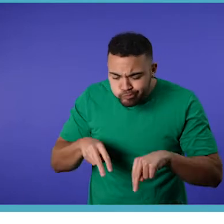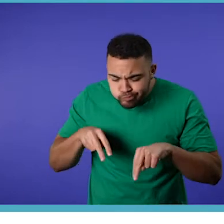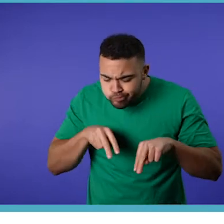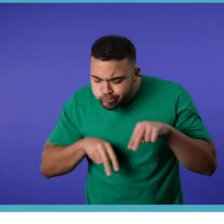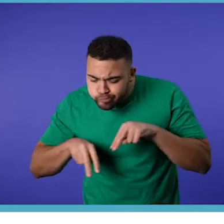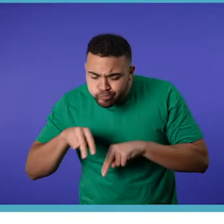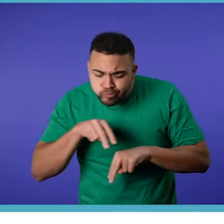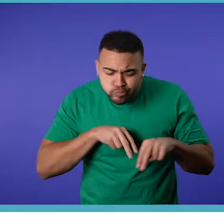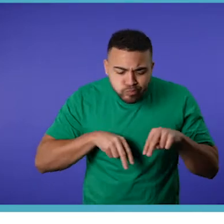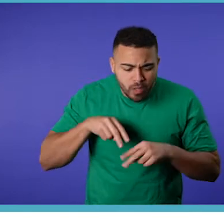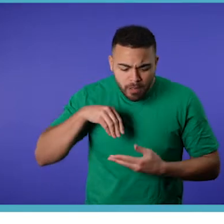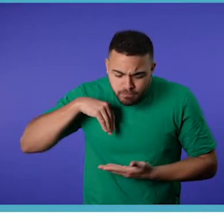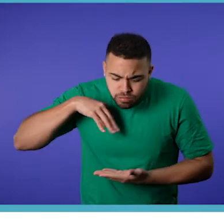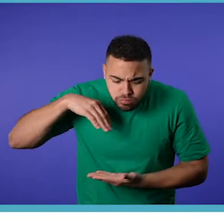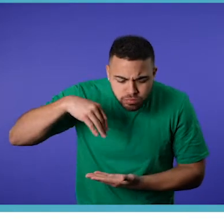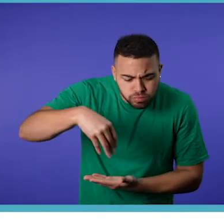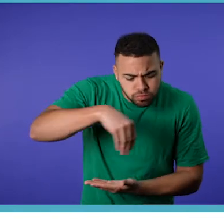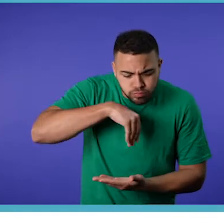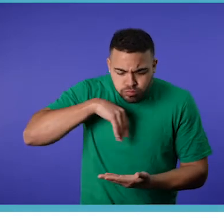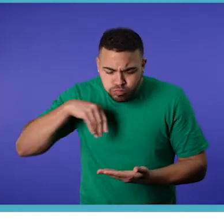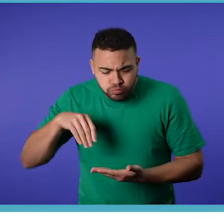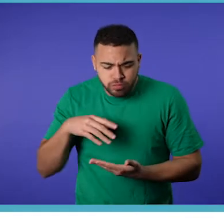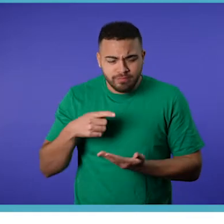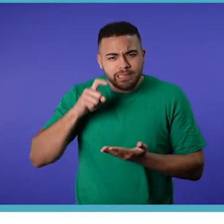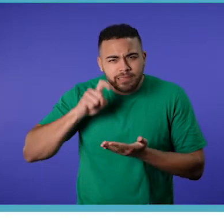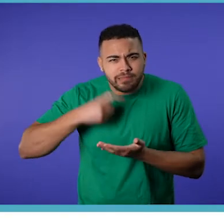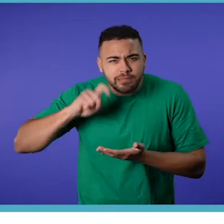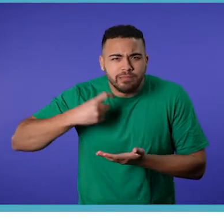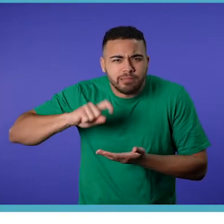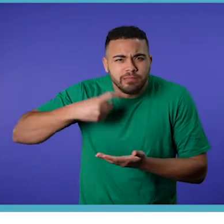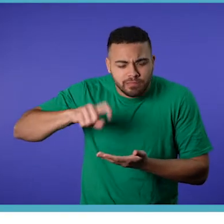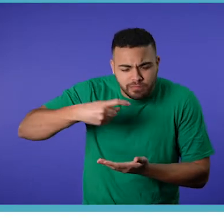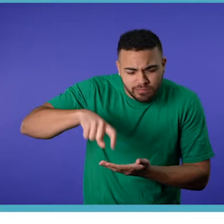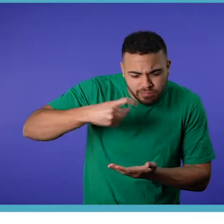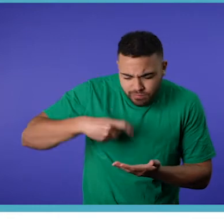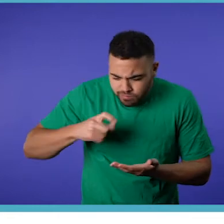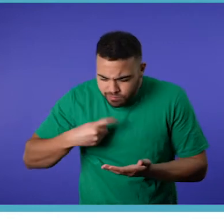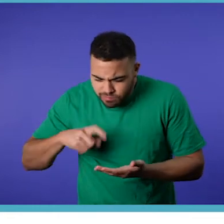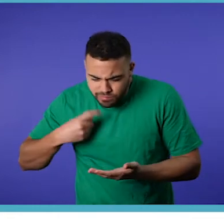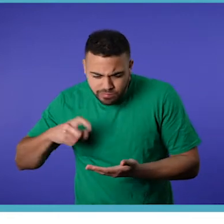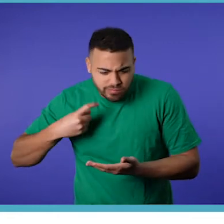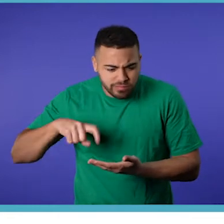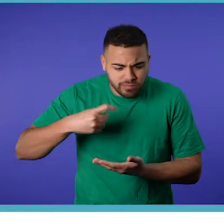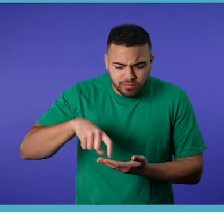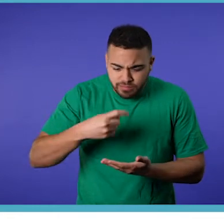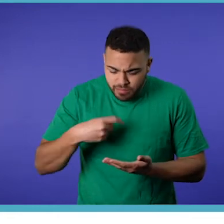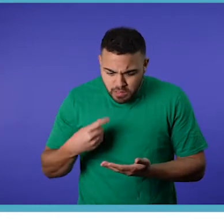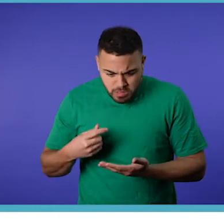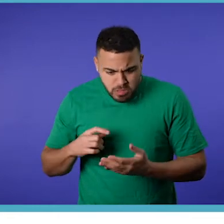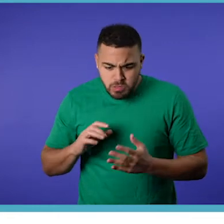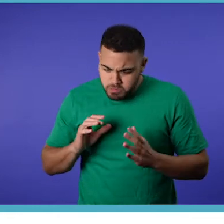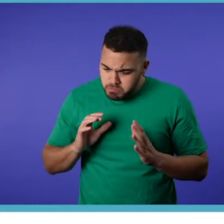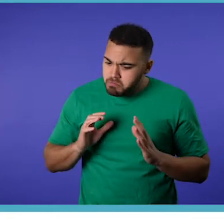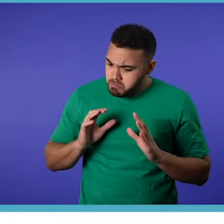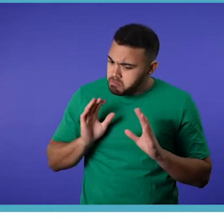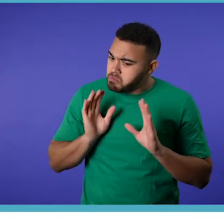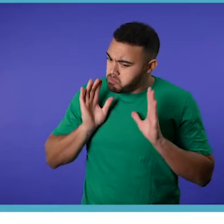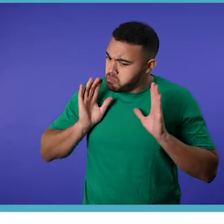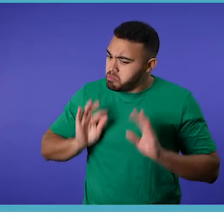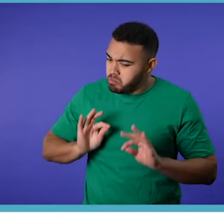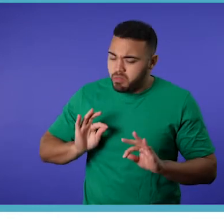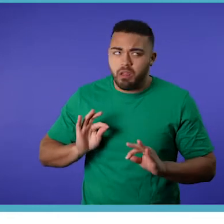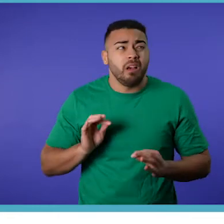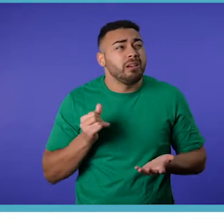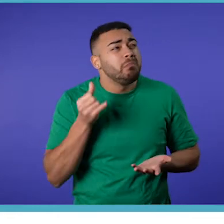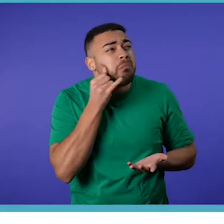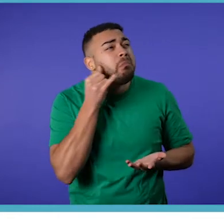the back. She took some x-rays, removed some plaque. Then, after what felt like 1 whole year,